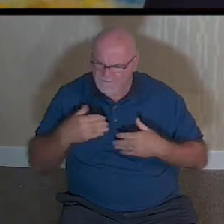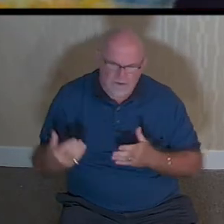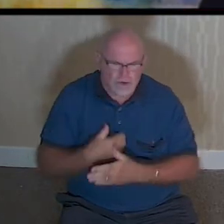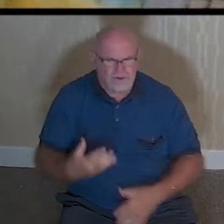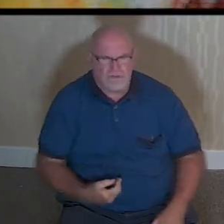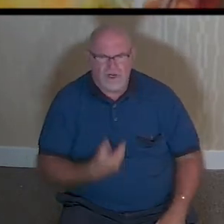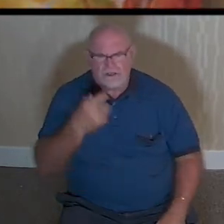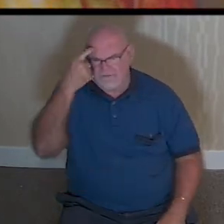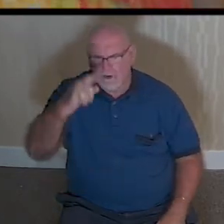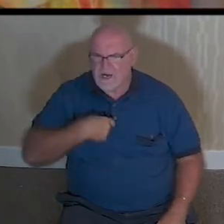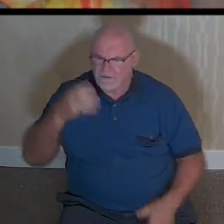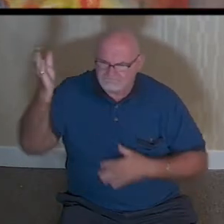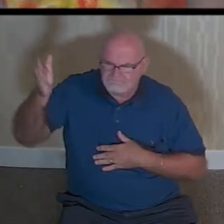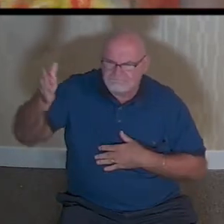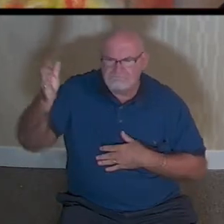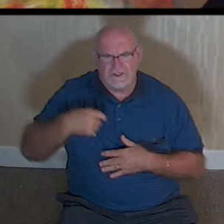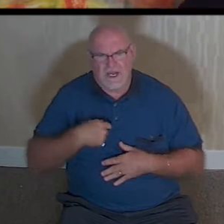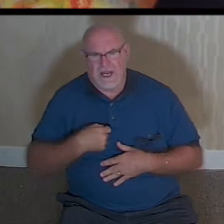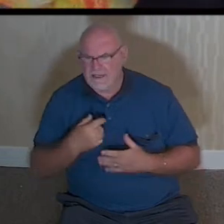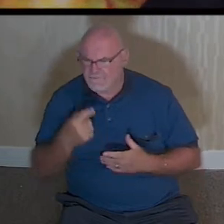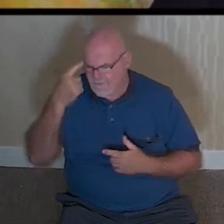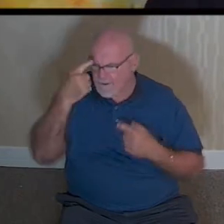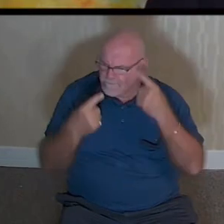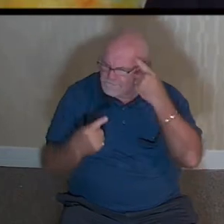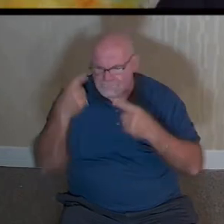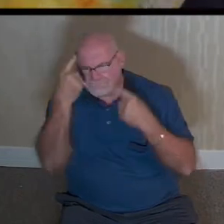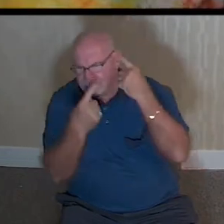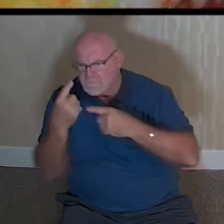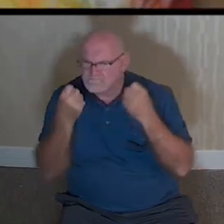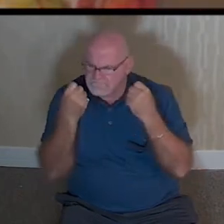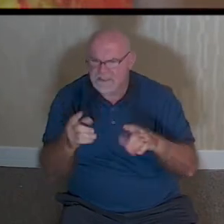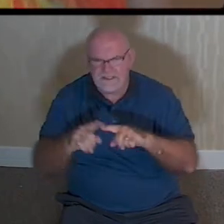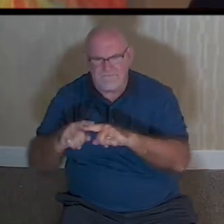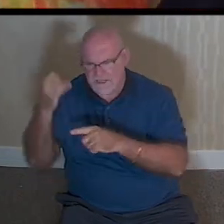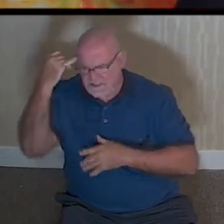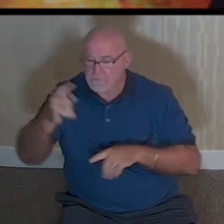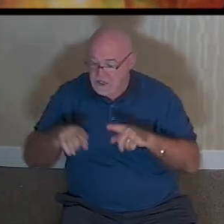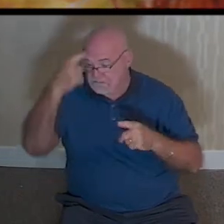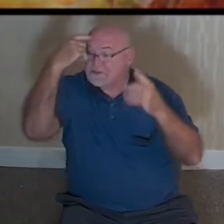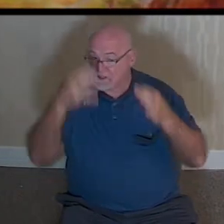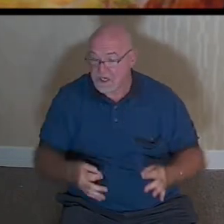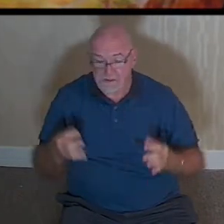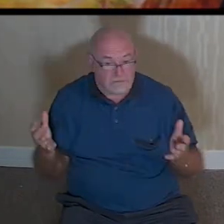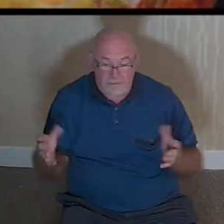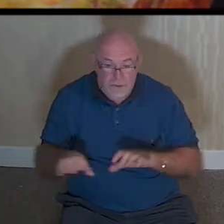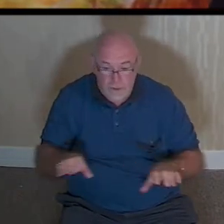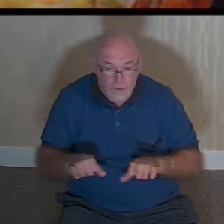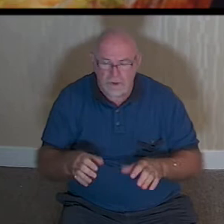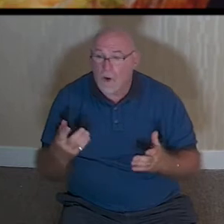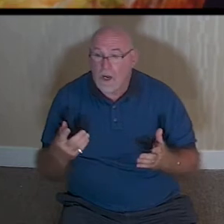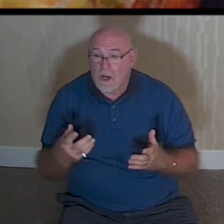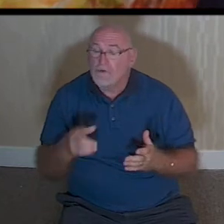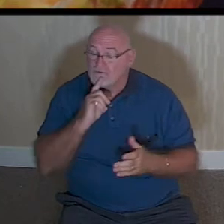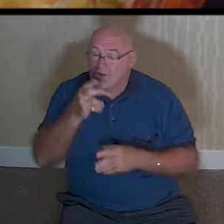for my talk. I tossed around several ideas, and I finally decided what I could do was to honor a